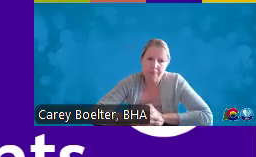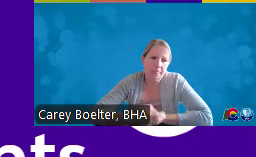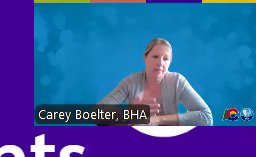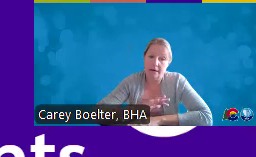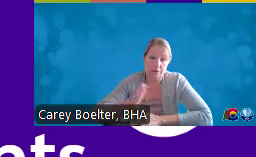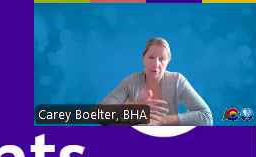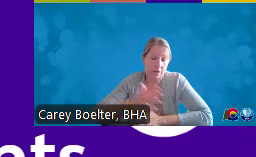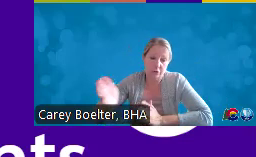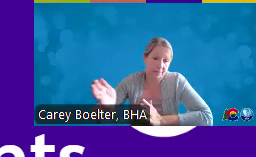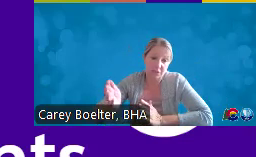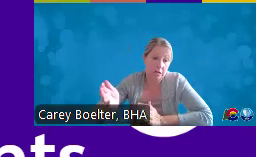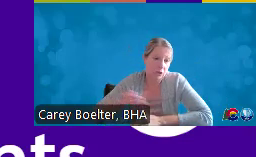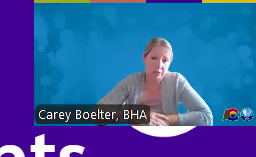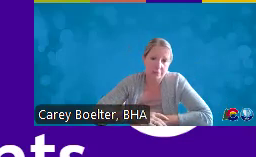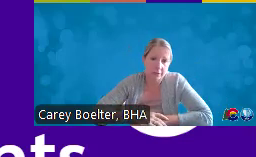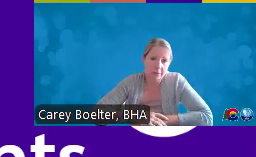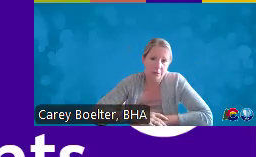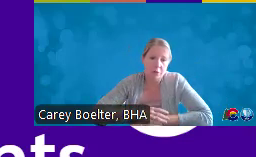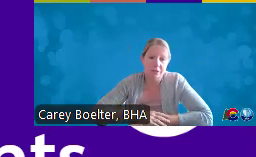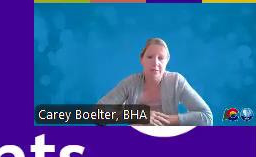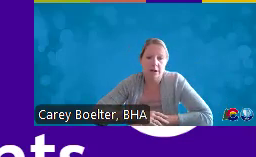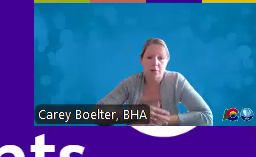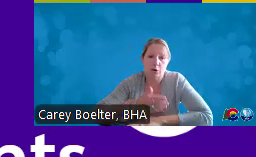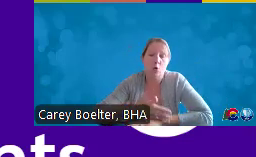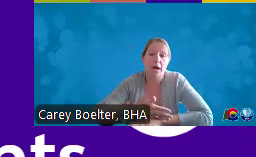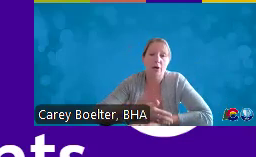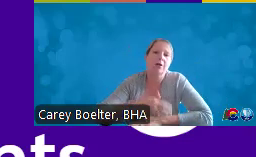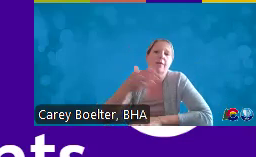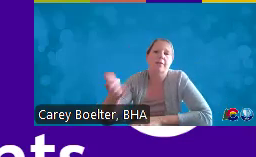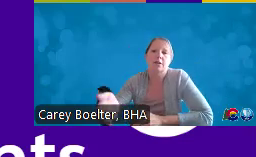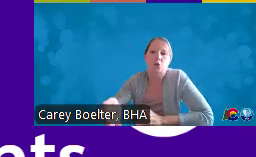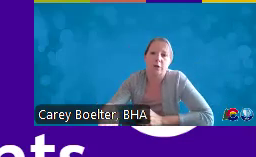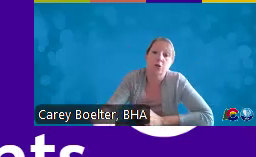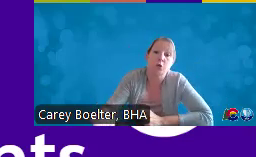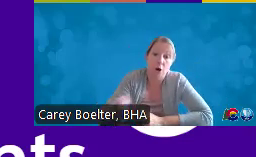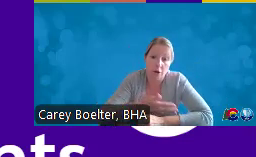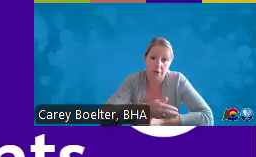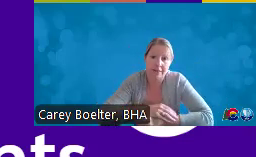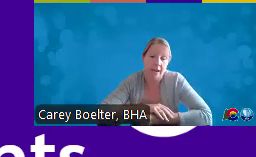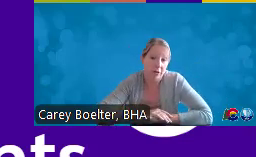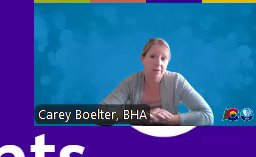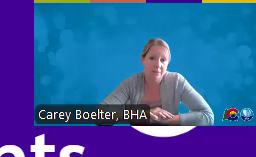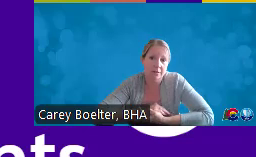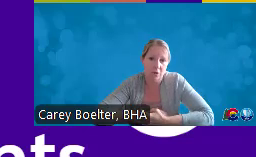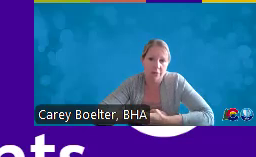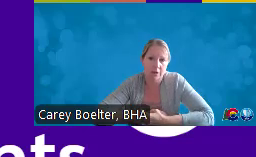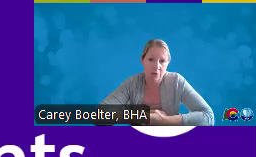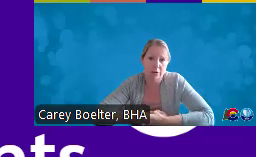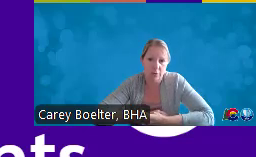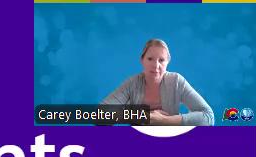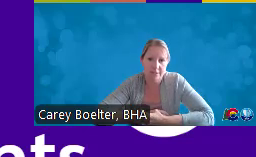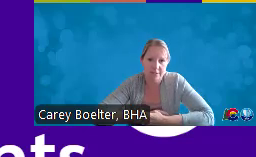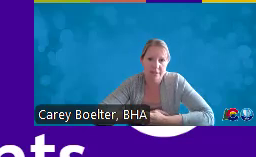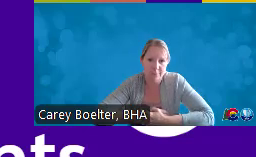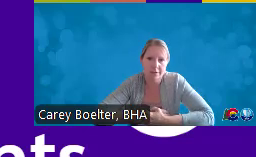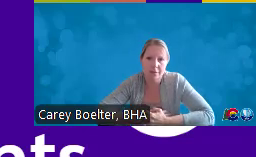EHRs, we understand that's going to look different. We just require that you include all of the areas that are on the